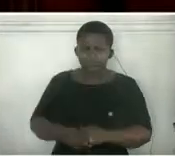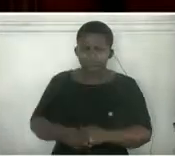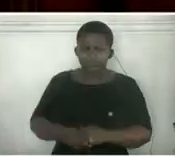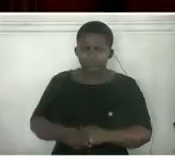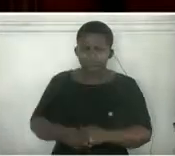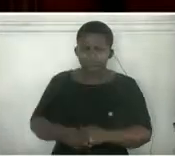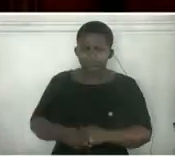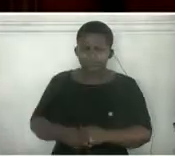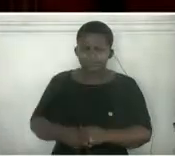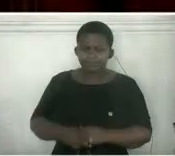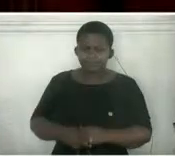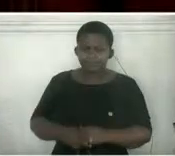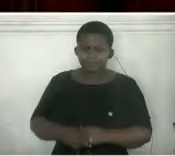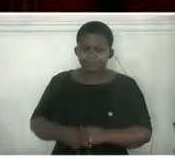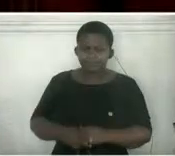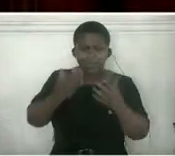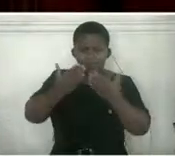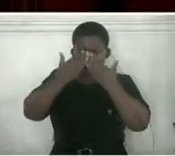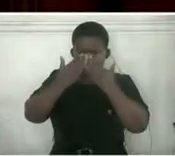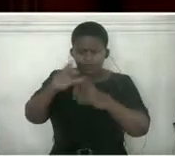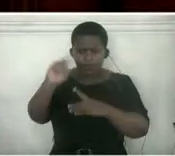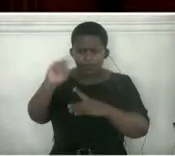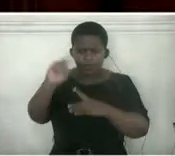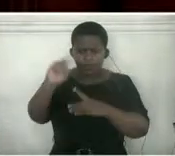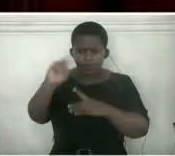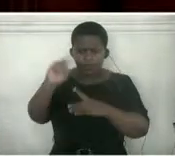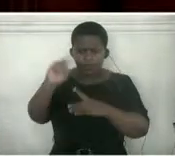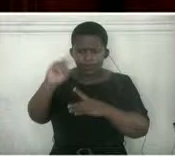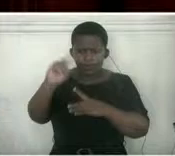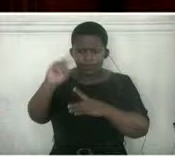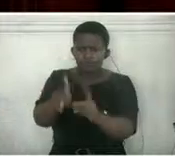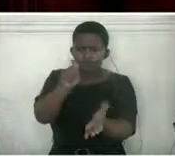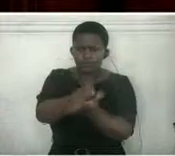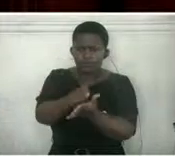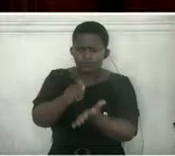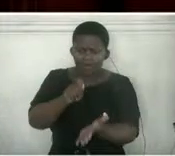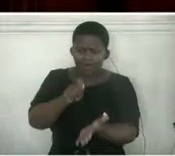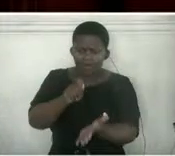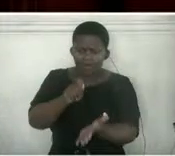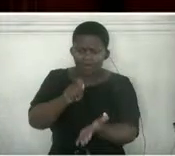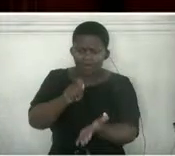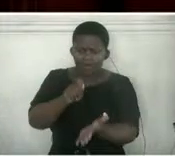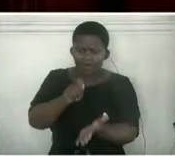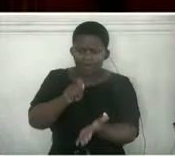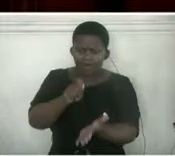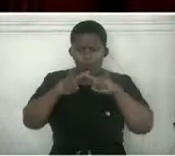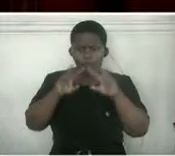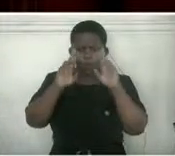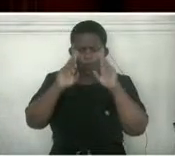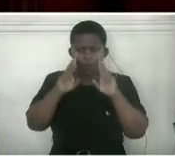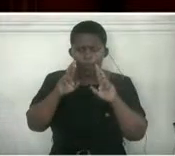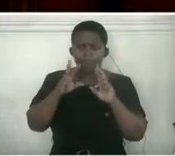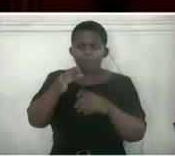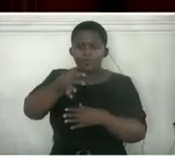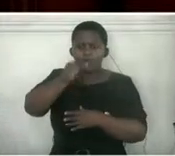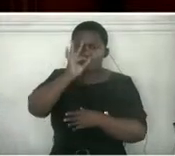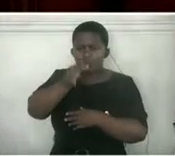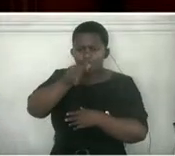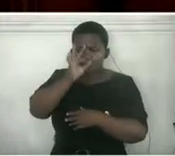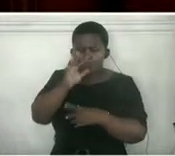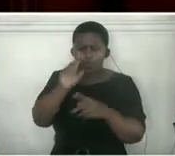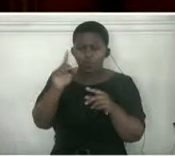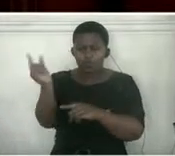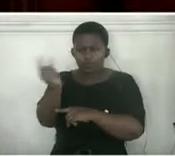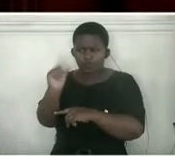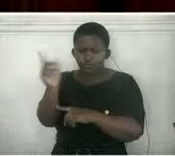She wants to pursue psychology and writing, and we hope to have tea with her soon to see